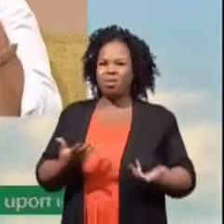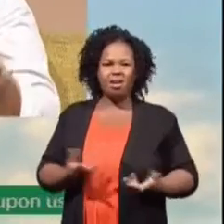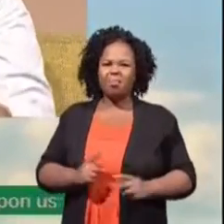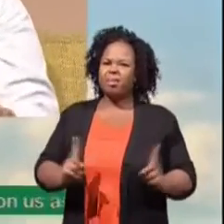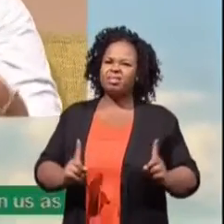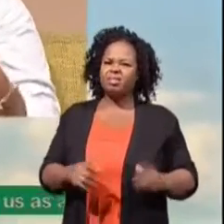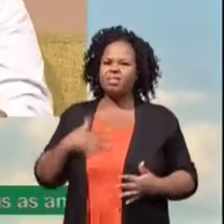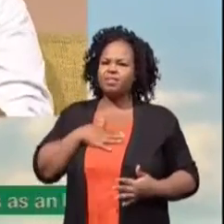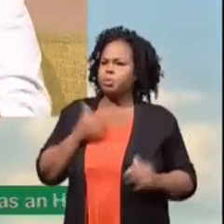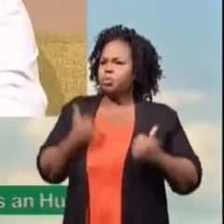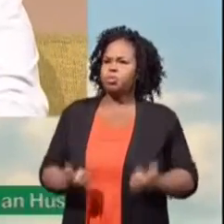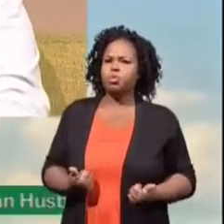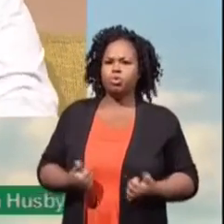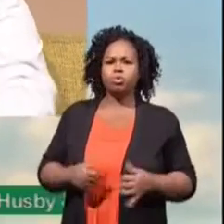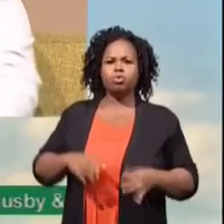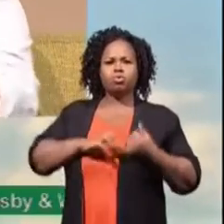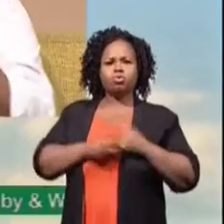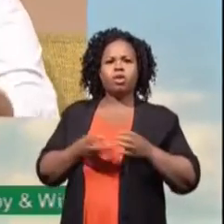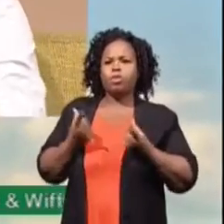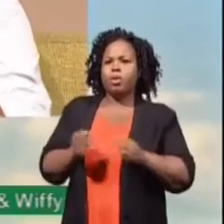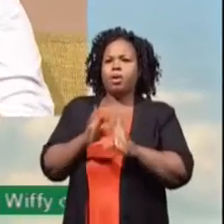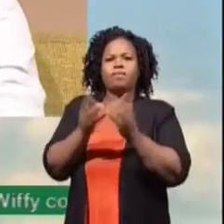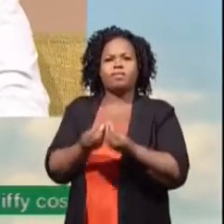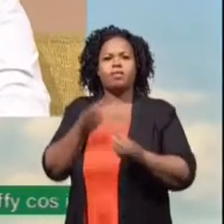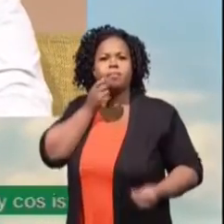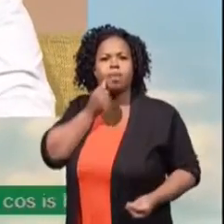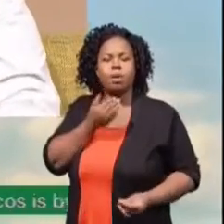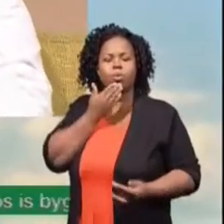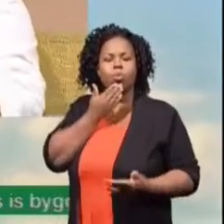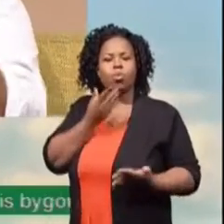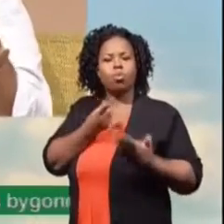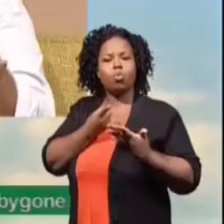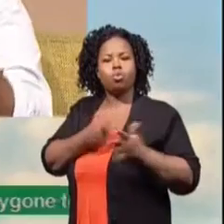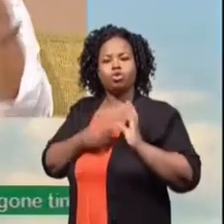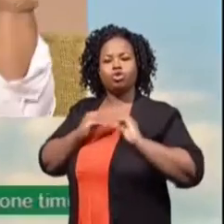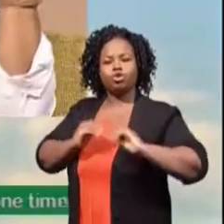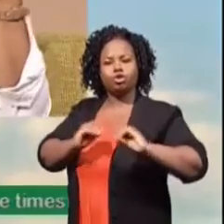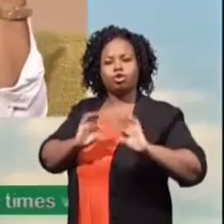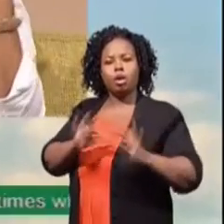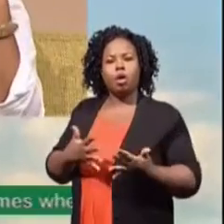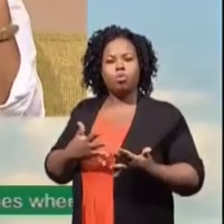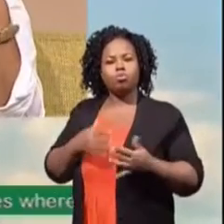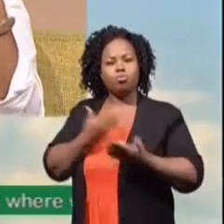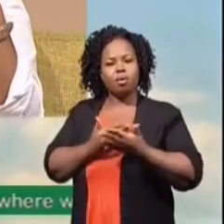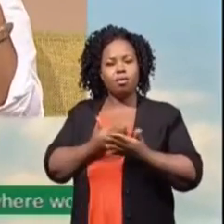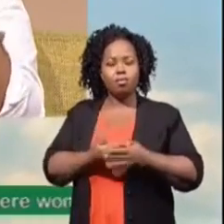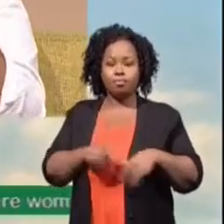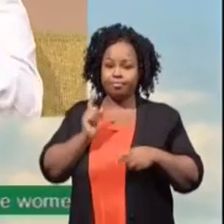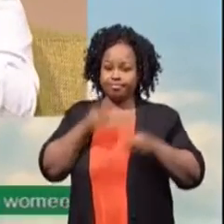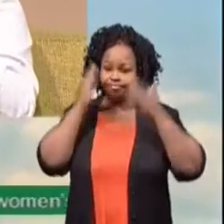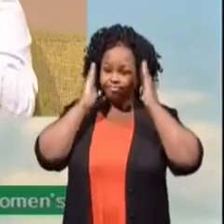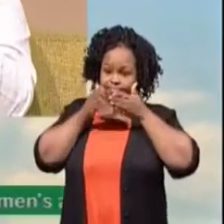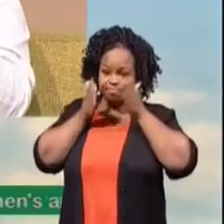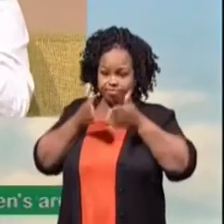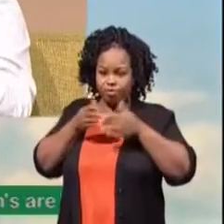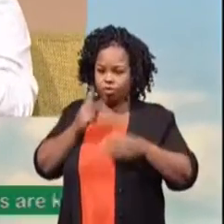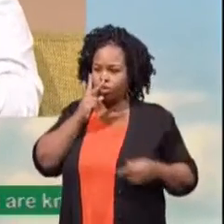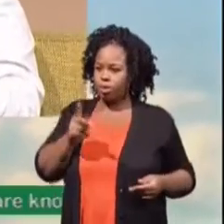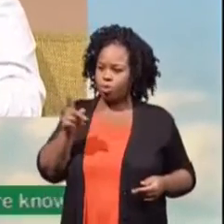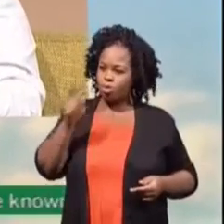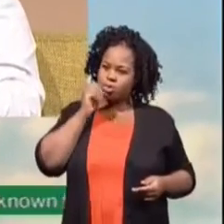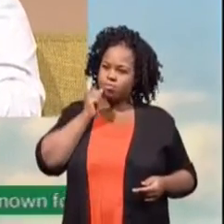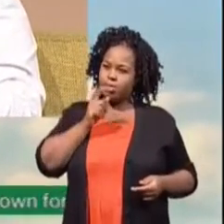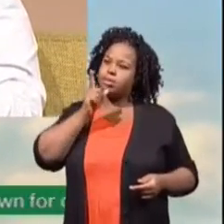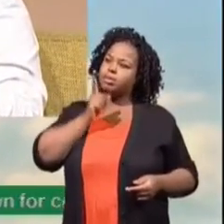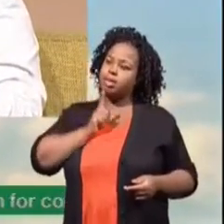subordinate okanye uyimetha okanye into nto, but it feels so good to please a man that teaches you how to please him and you have to be very attentive to know